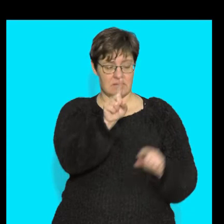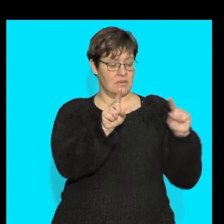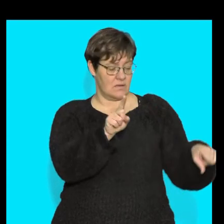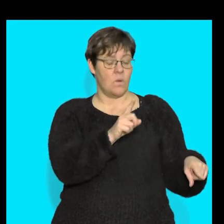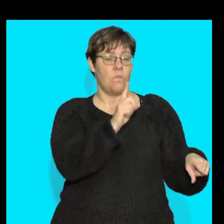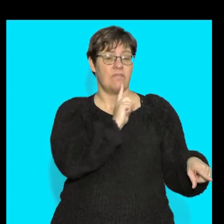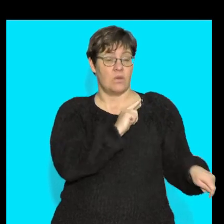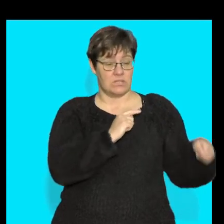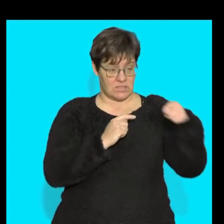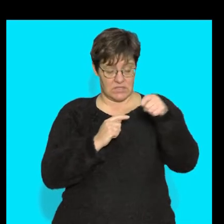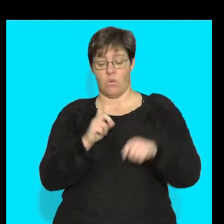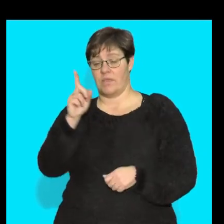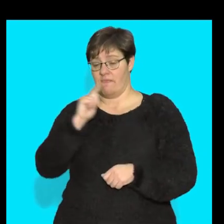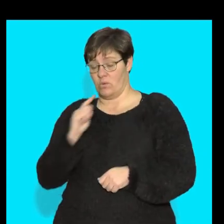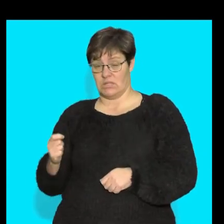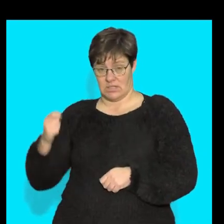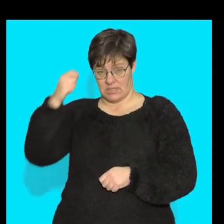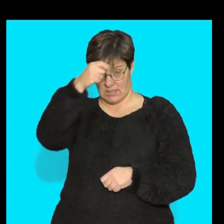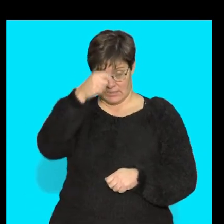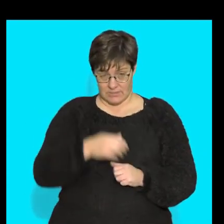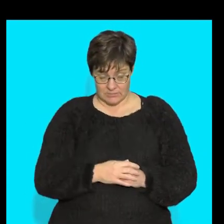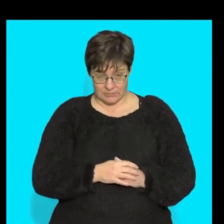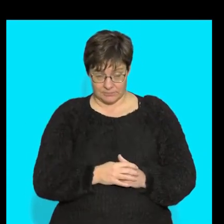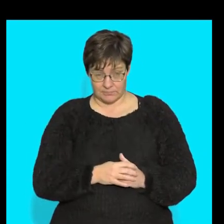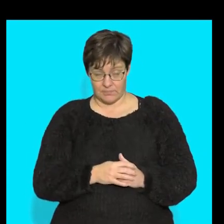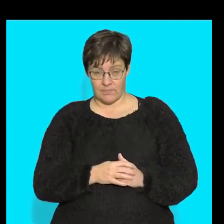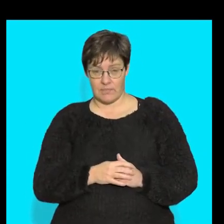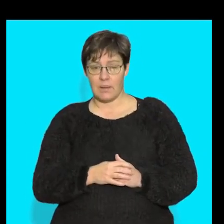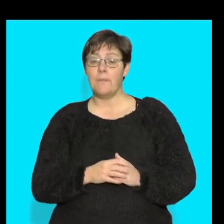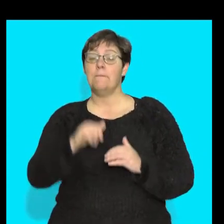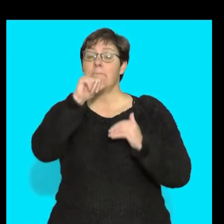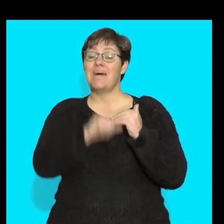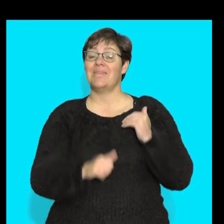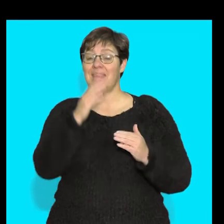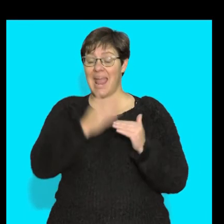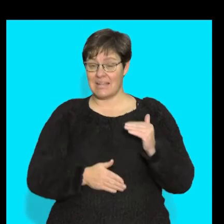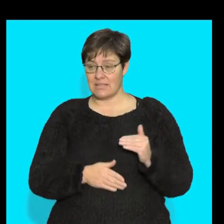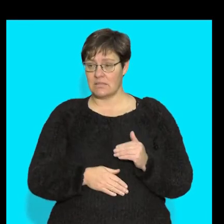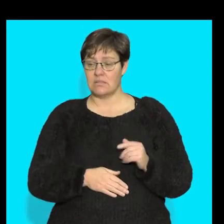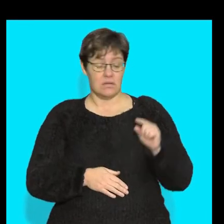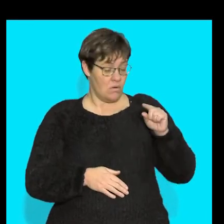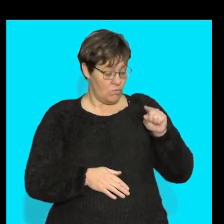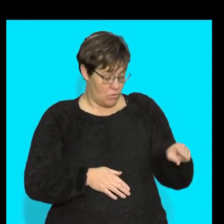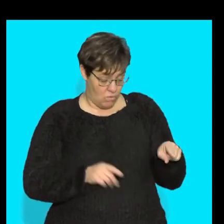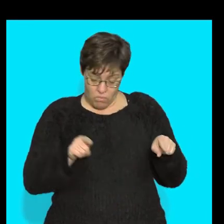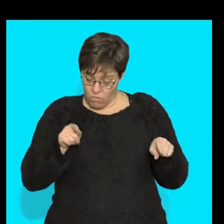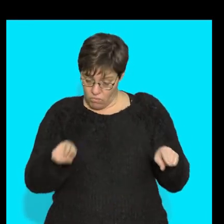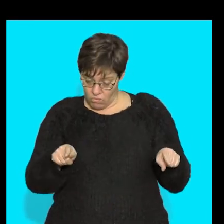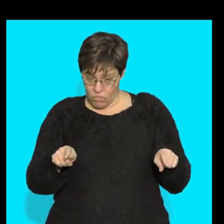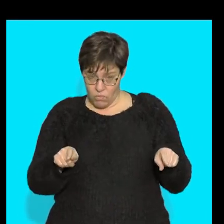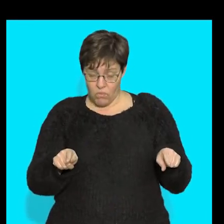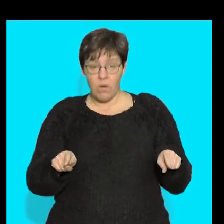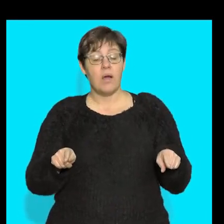said. We said that at the end of the month, the people who were recruited, they need to pay